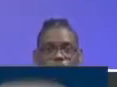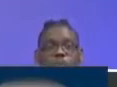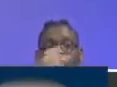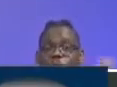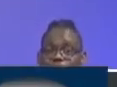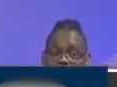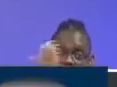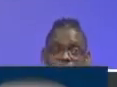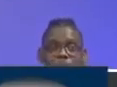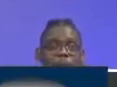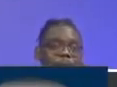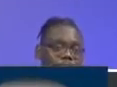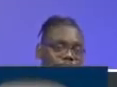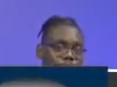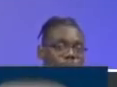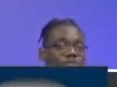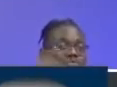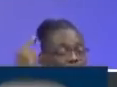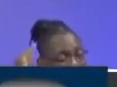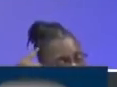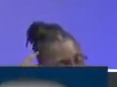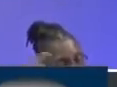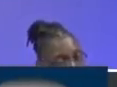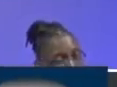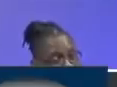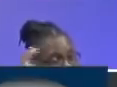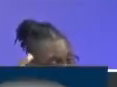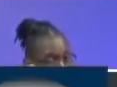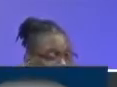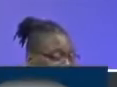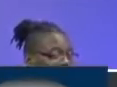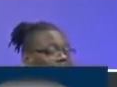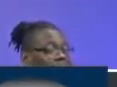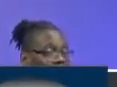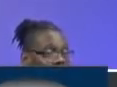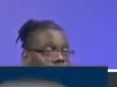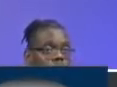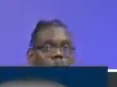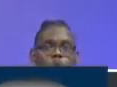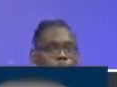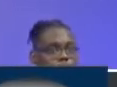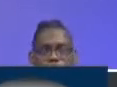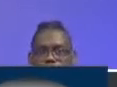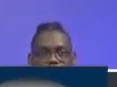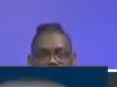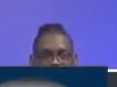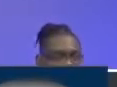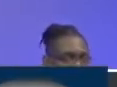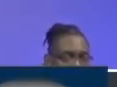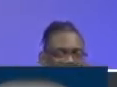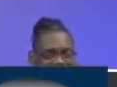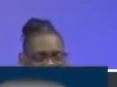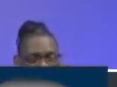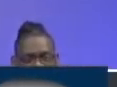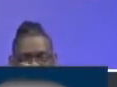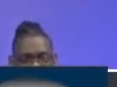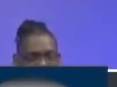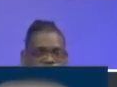and avoiding crowds. Thank you very much, Prime Minister. Thank you very much, Minister Dayal